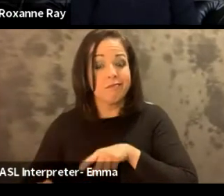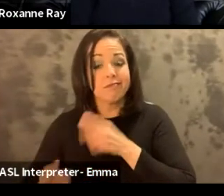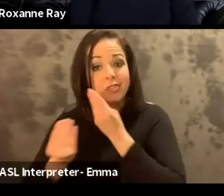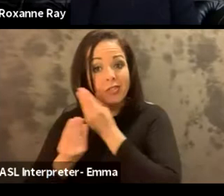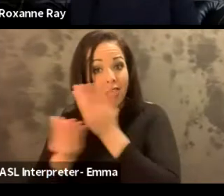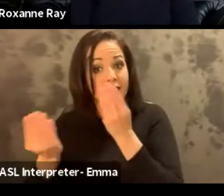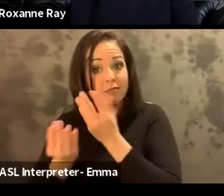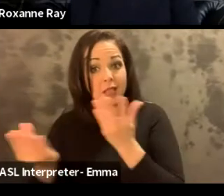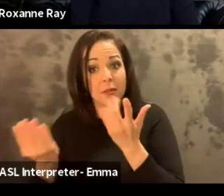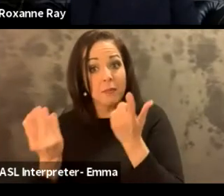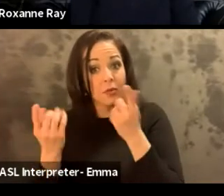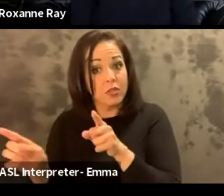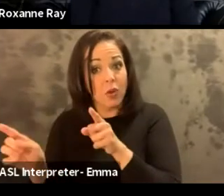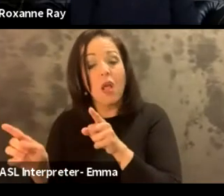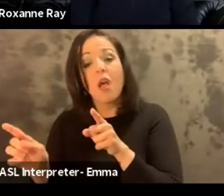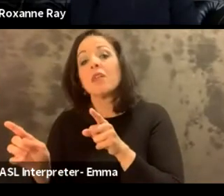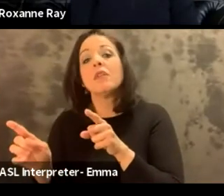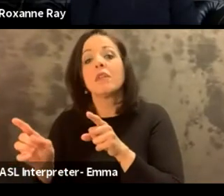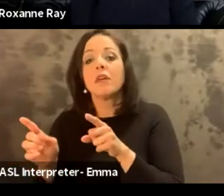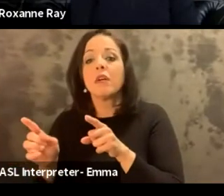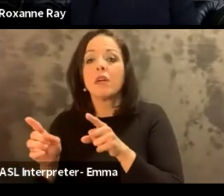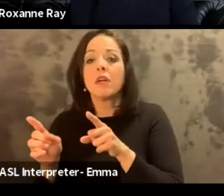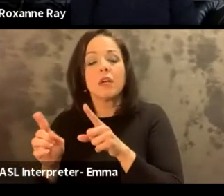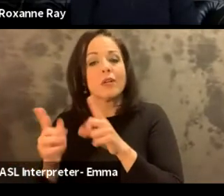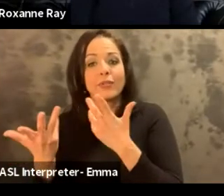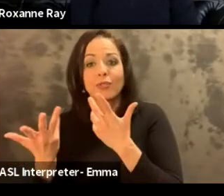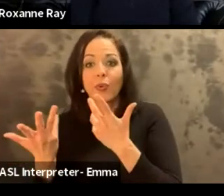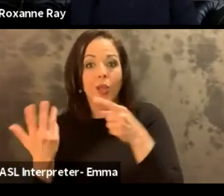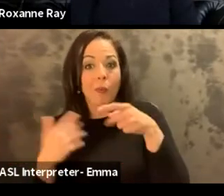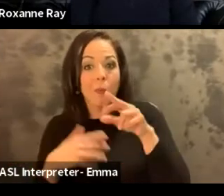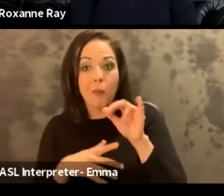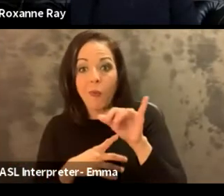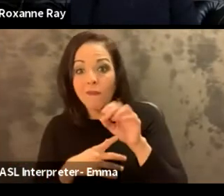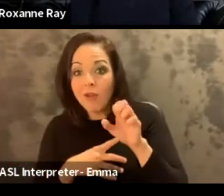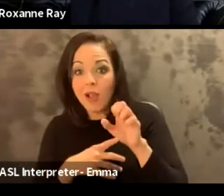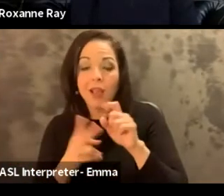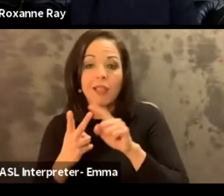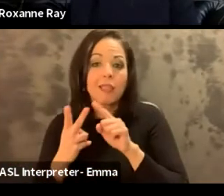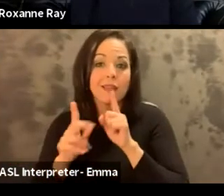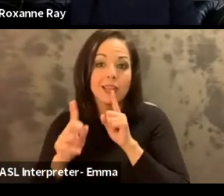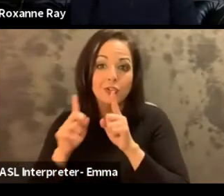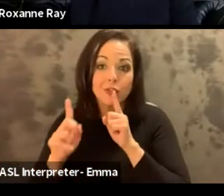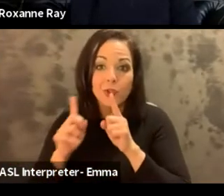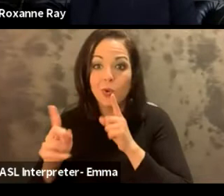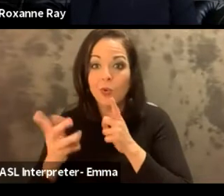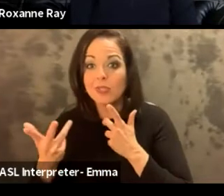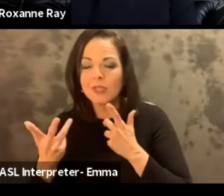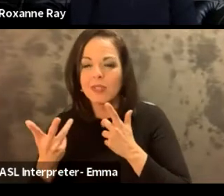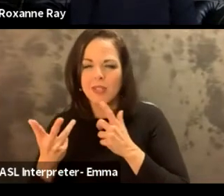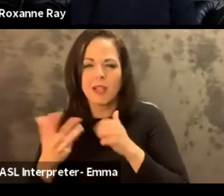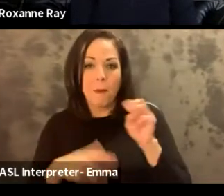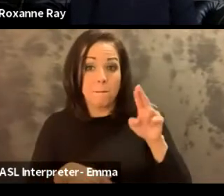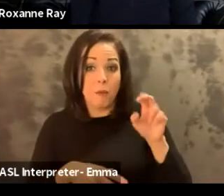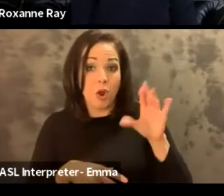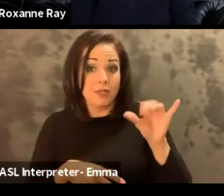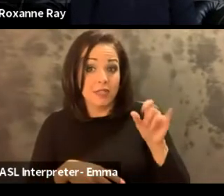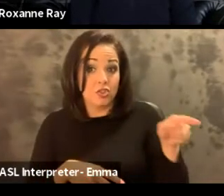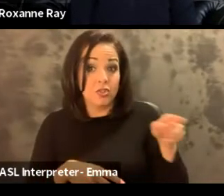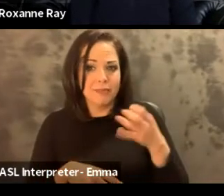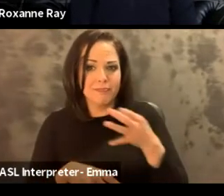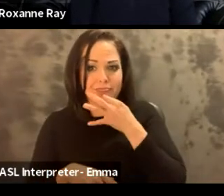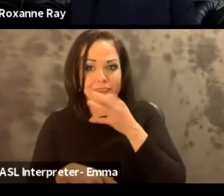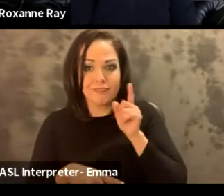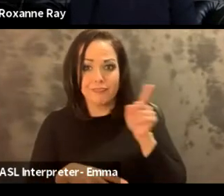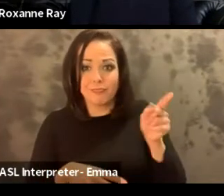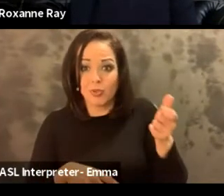that it's happening, doing profiles, interviewing, Marcy, for instance, is a master at these